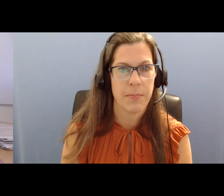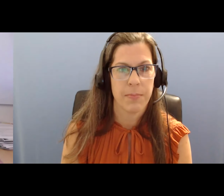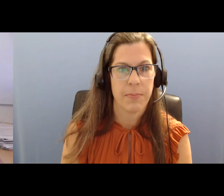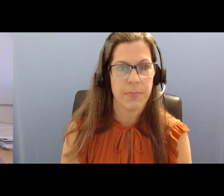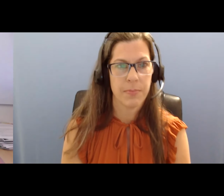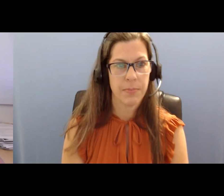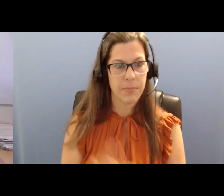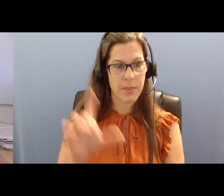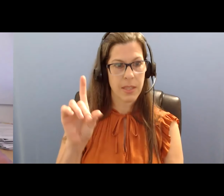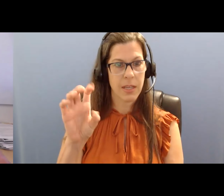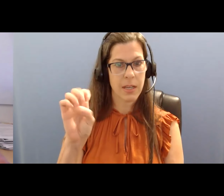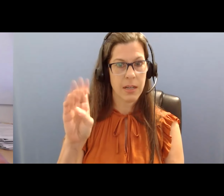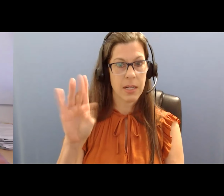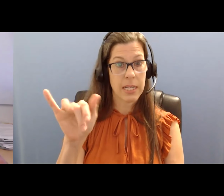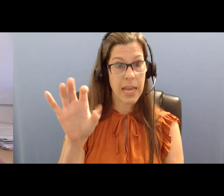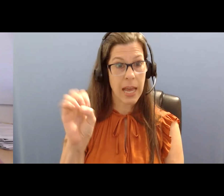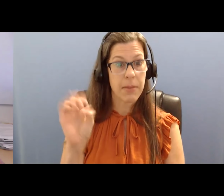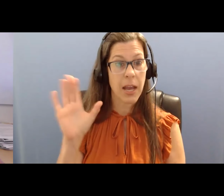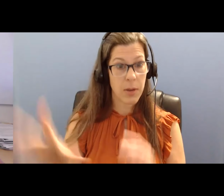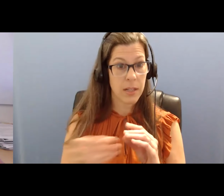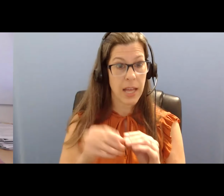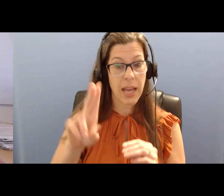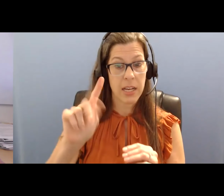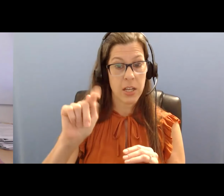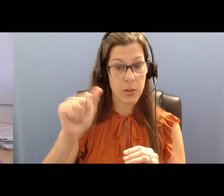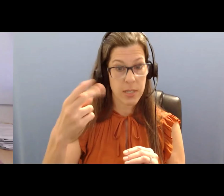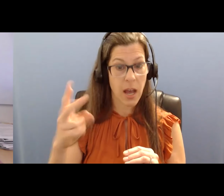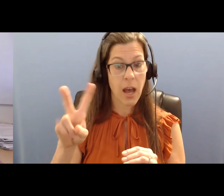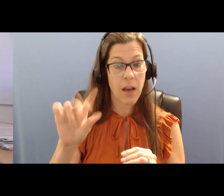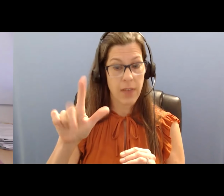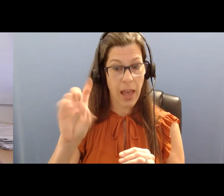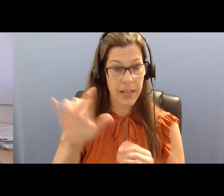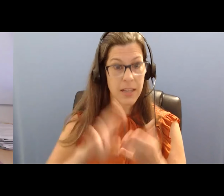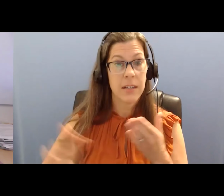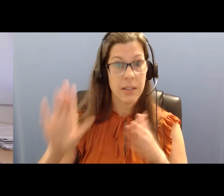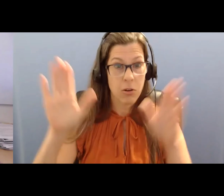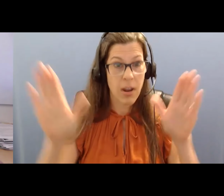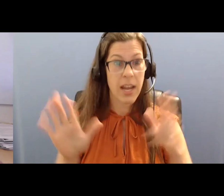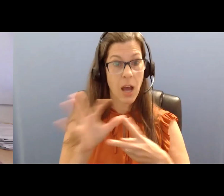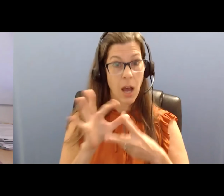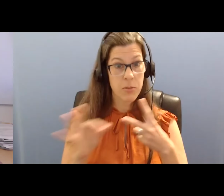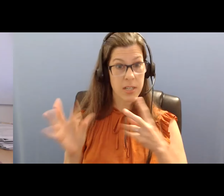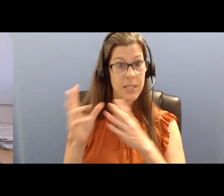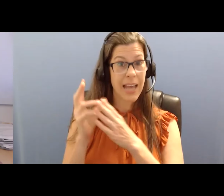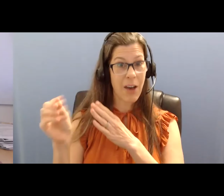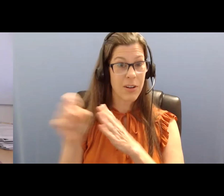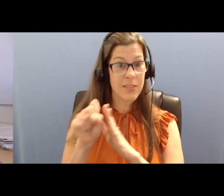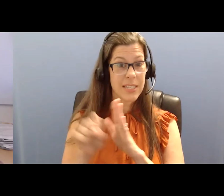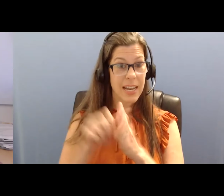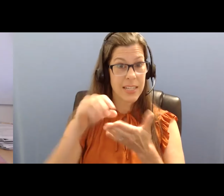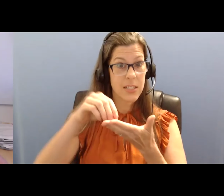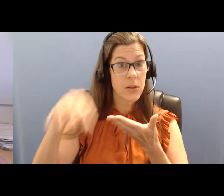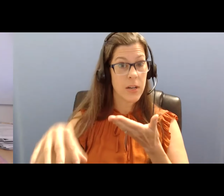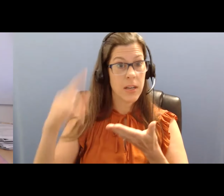I could add Utah Valley University has some great options for out-of-state students